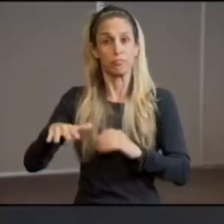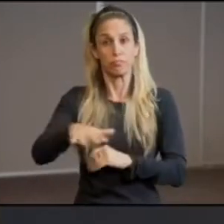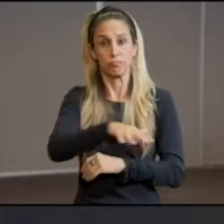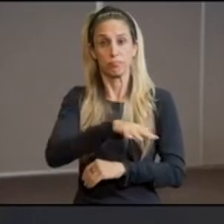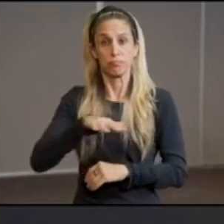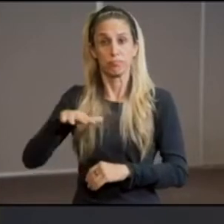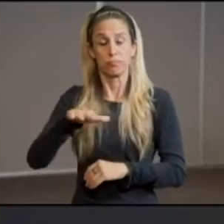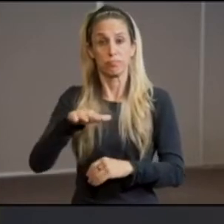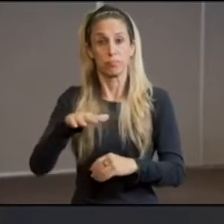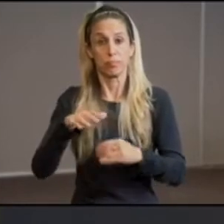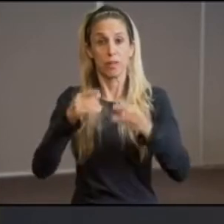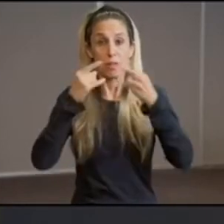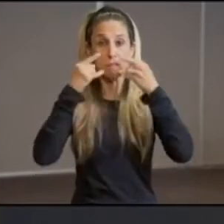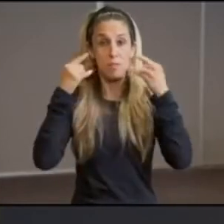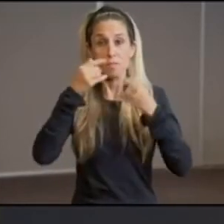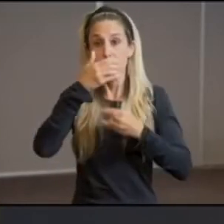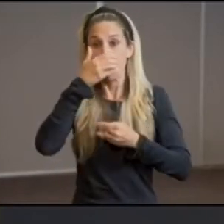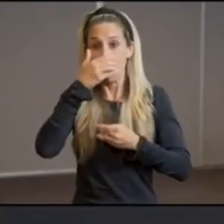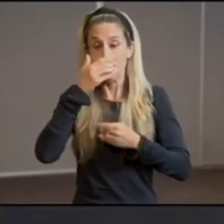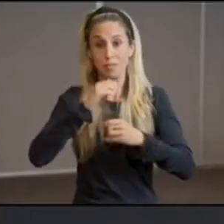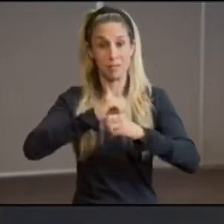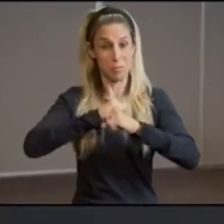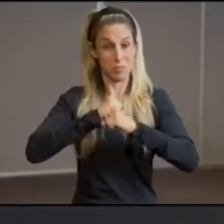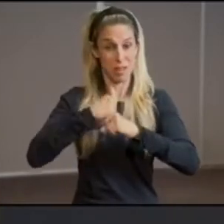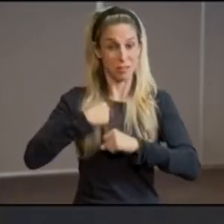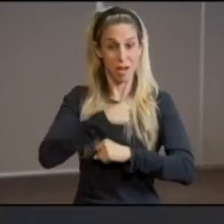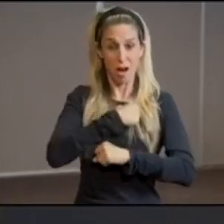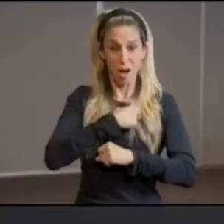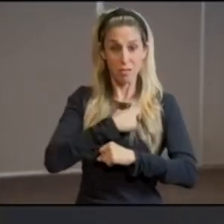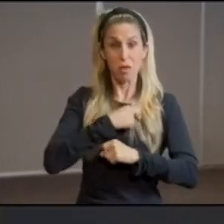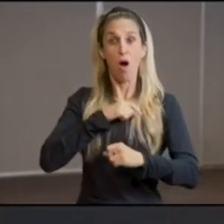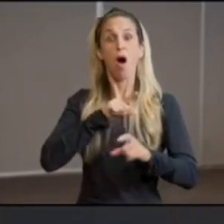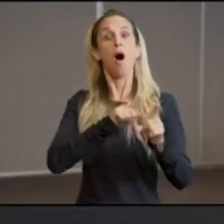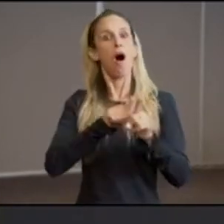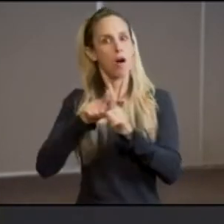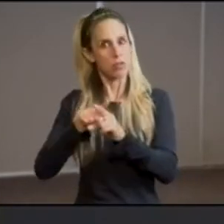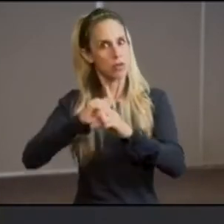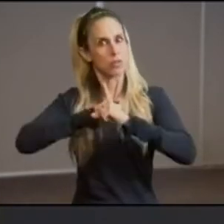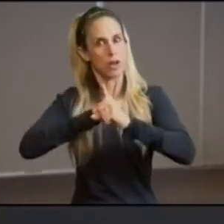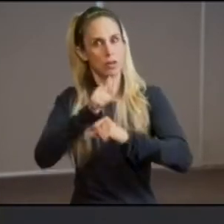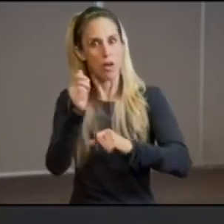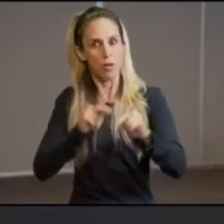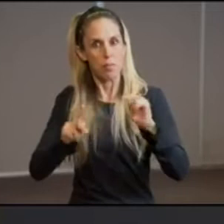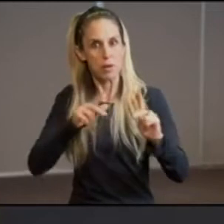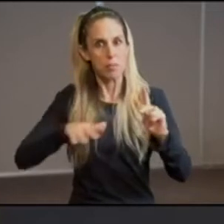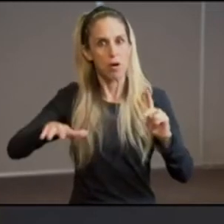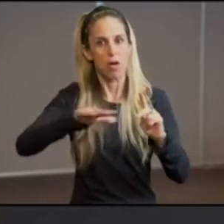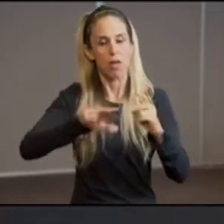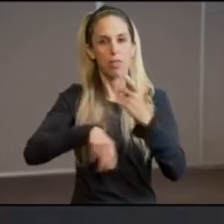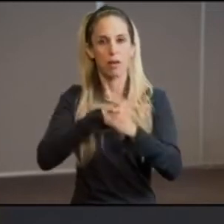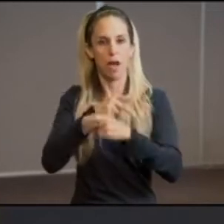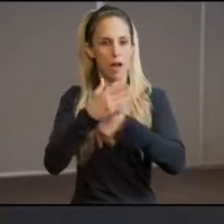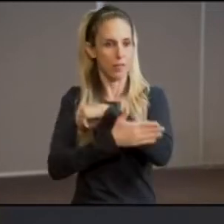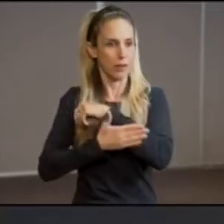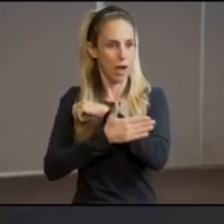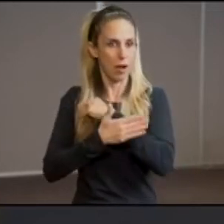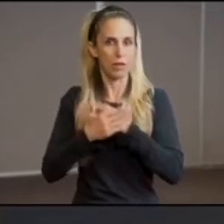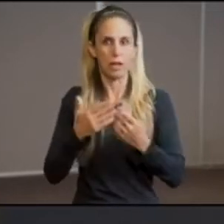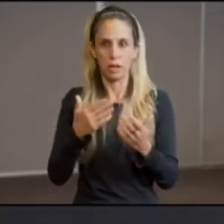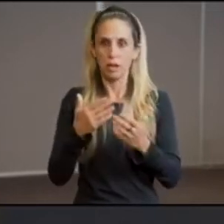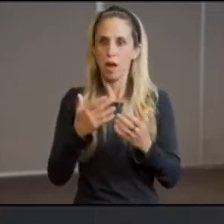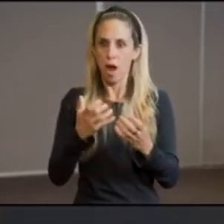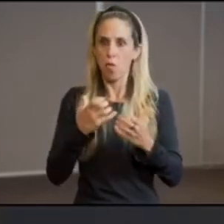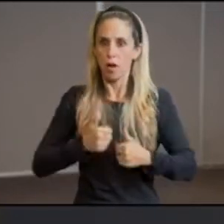When we wear masks, they don't protect us, they protect others. And the kind of county I want to live in is one where everybody in our